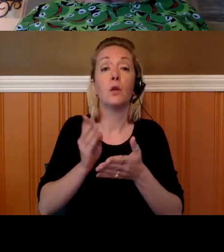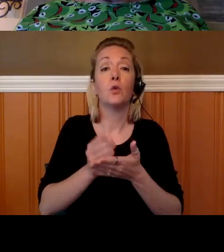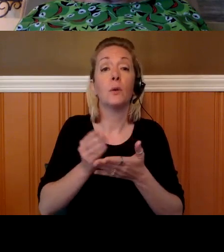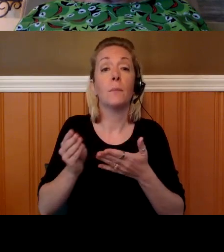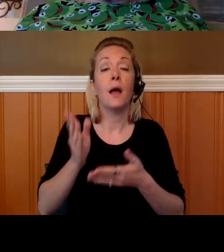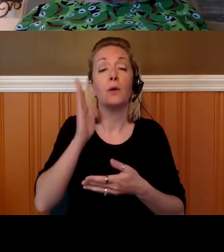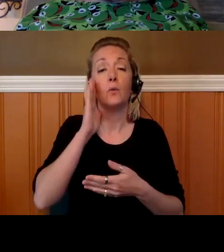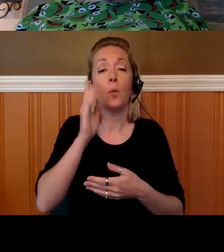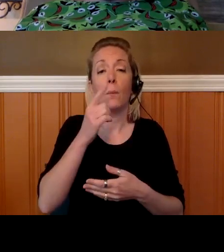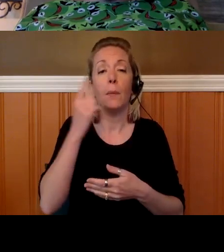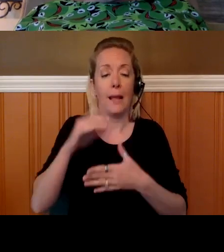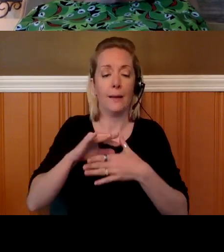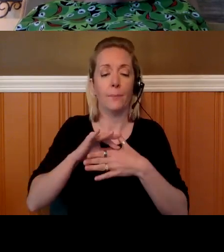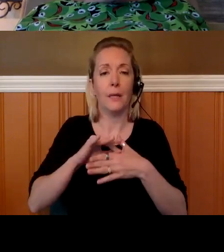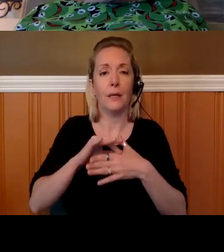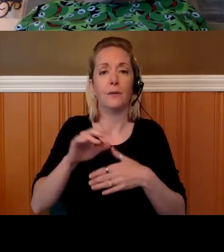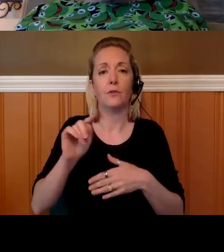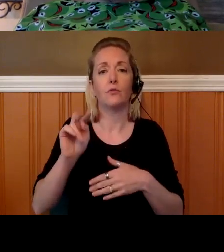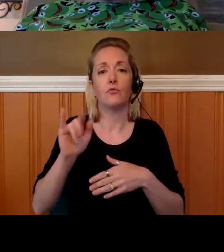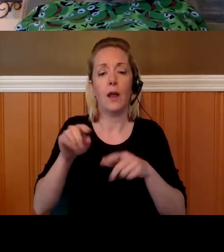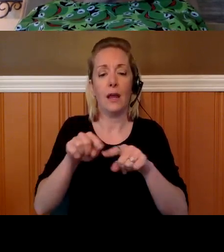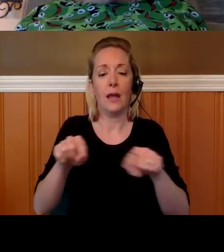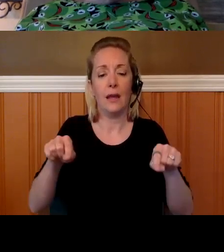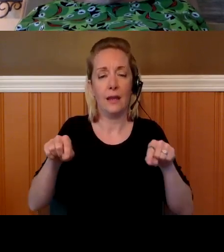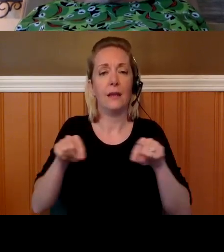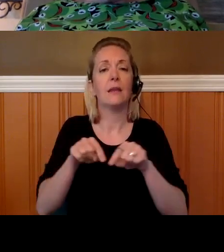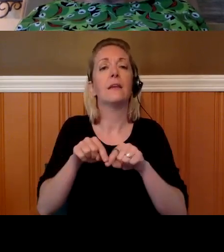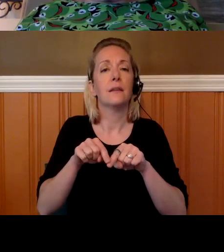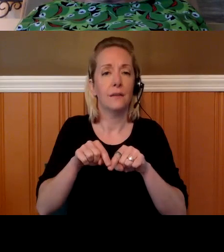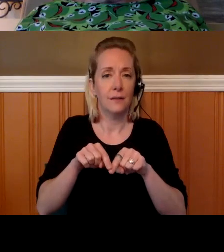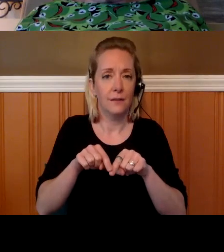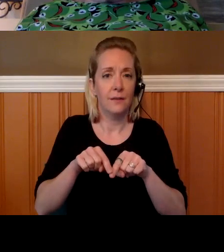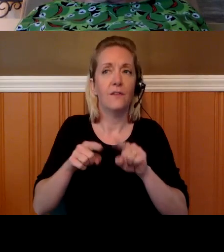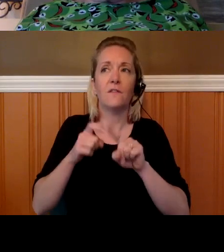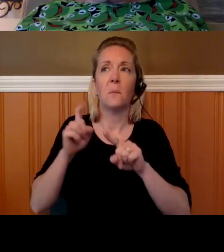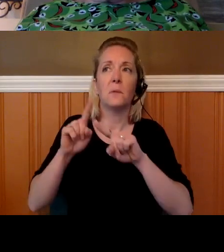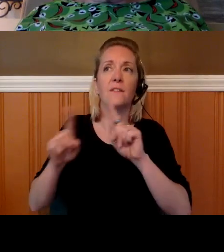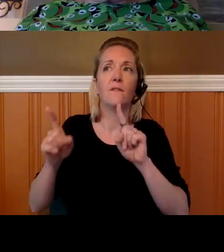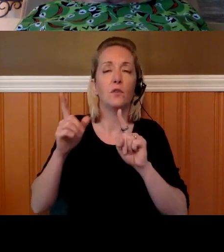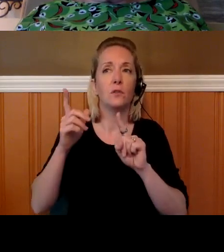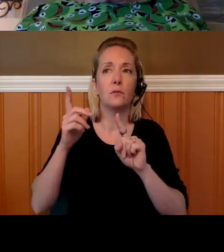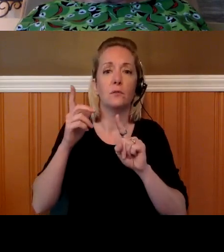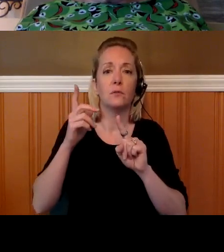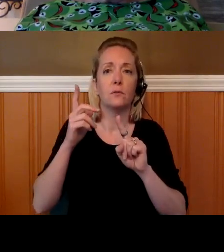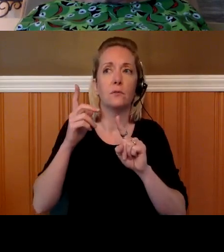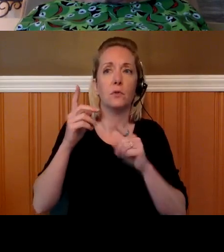the restaurant supply stores. Okay, Um, that's good. and